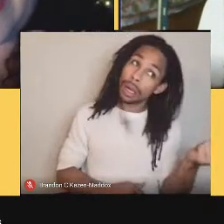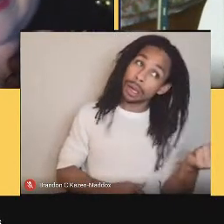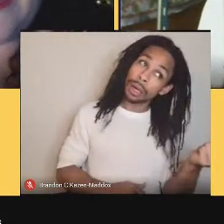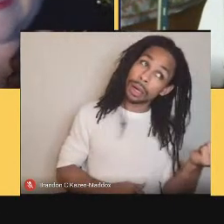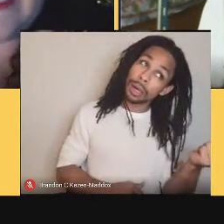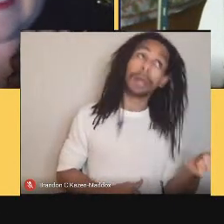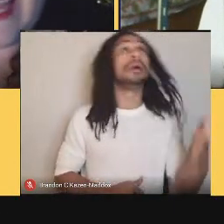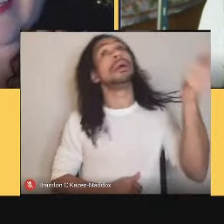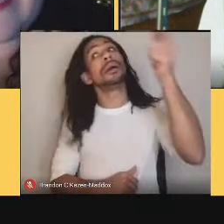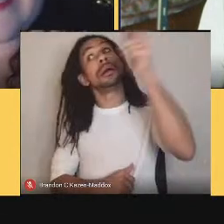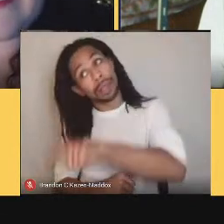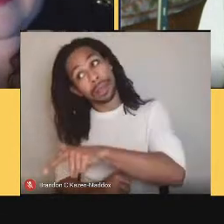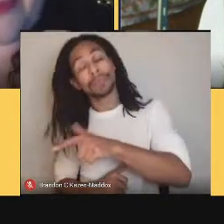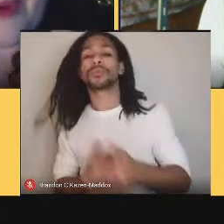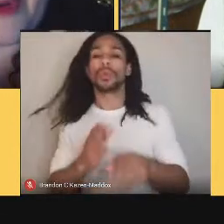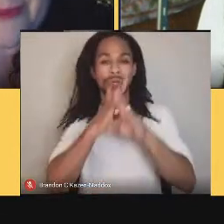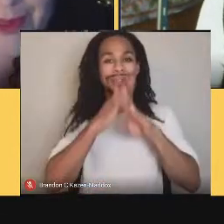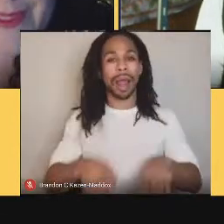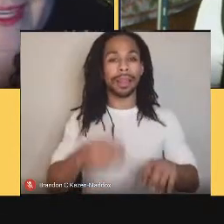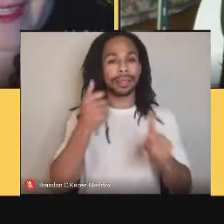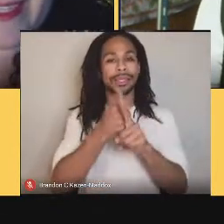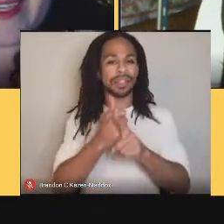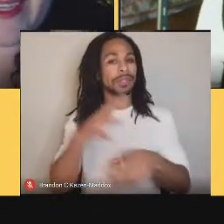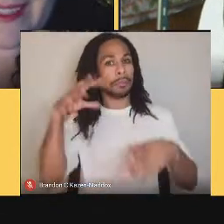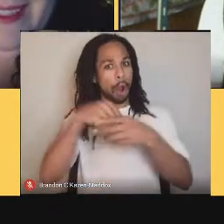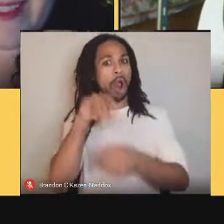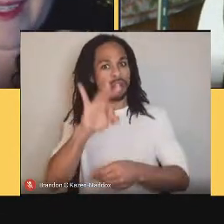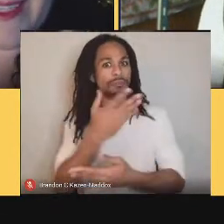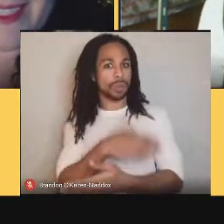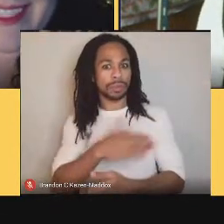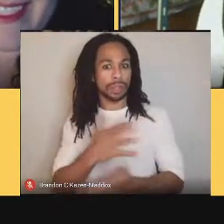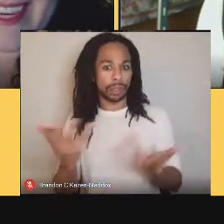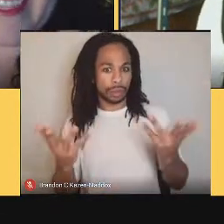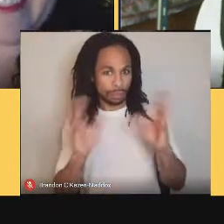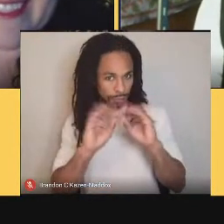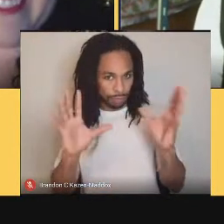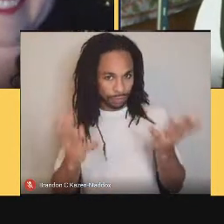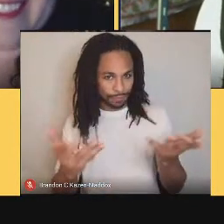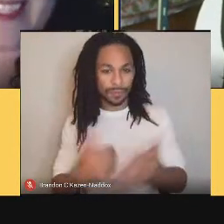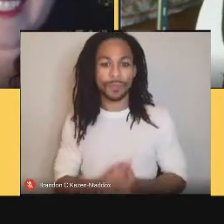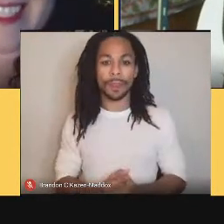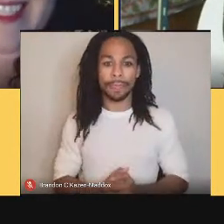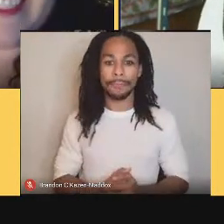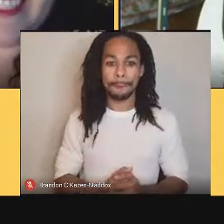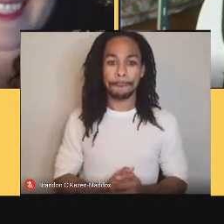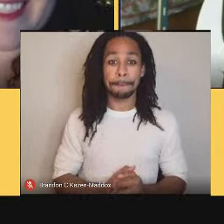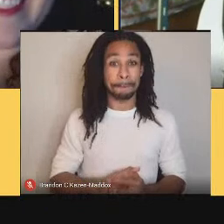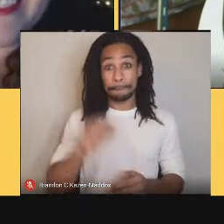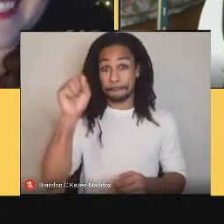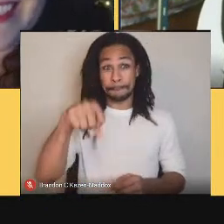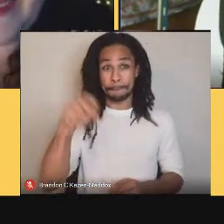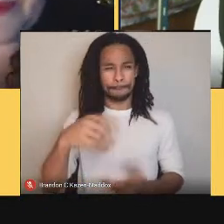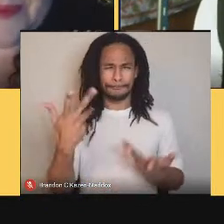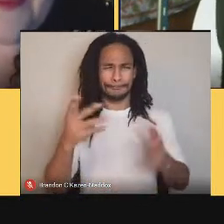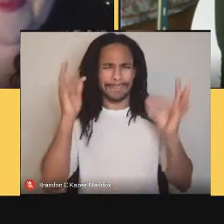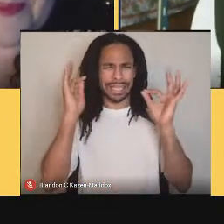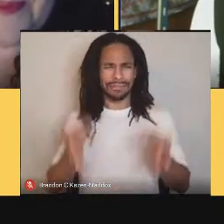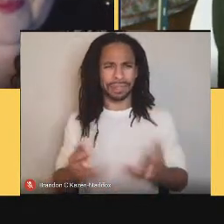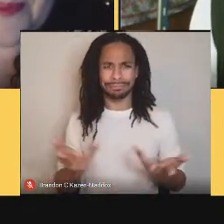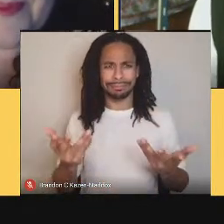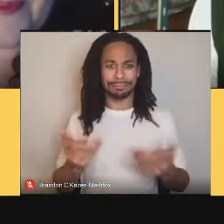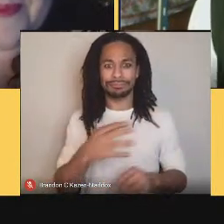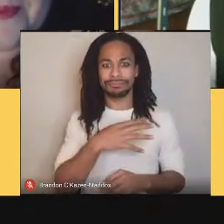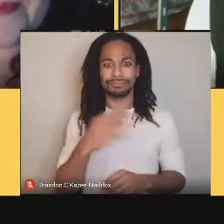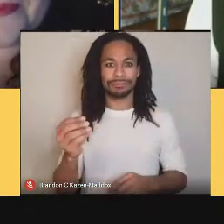agree, silence is a part of music. And yes. Yeah. Yeah. Yeah, without a doubt. And I don't even get into